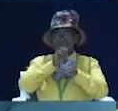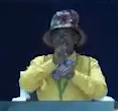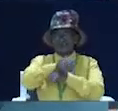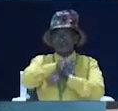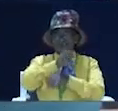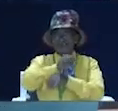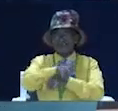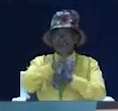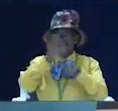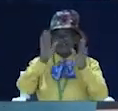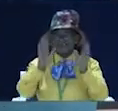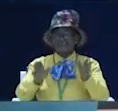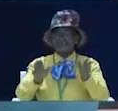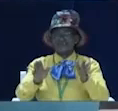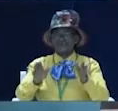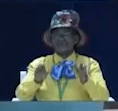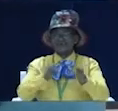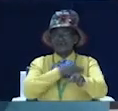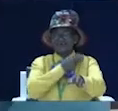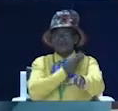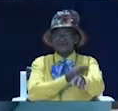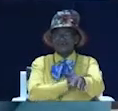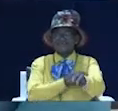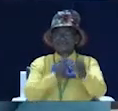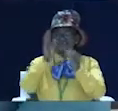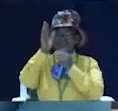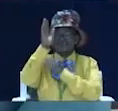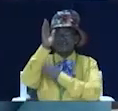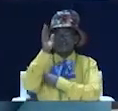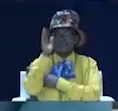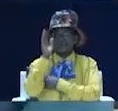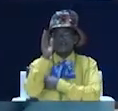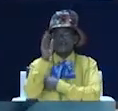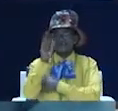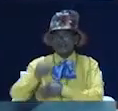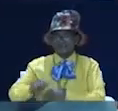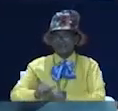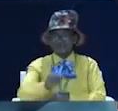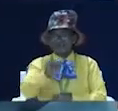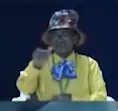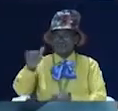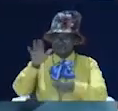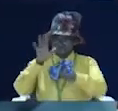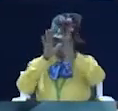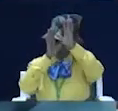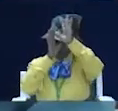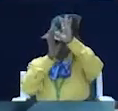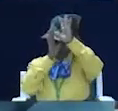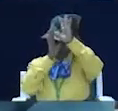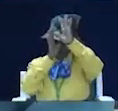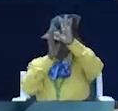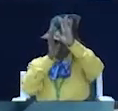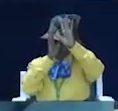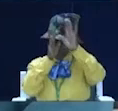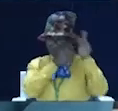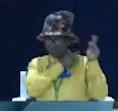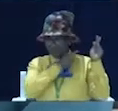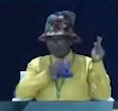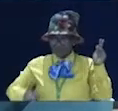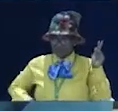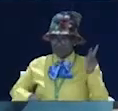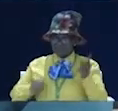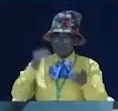Counselor, Mighty God, Everlasting Father, Prince of